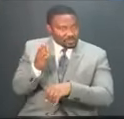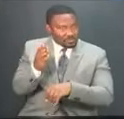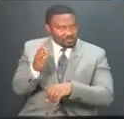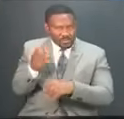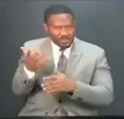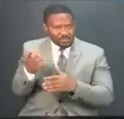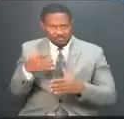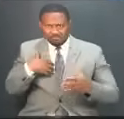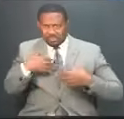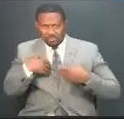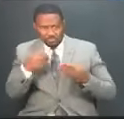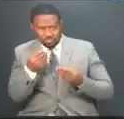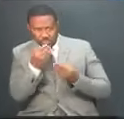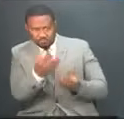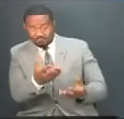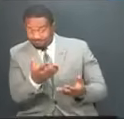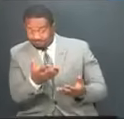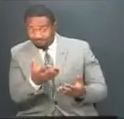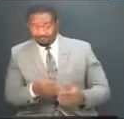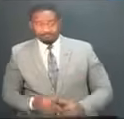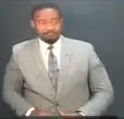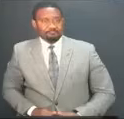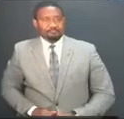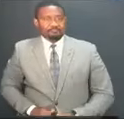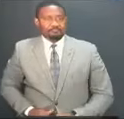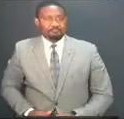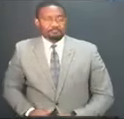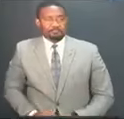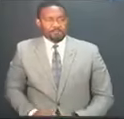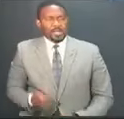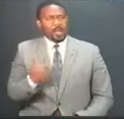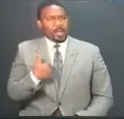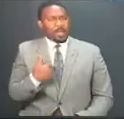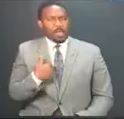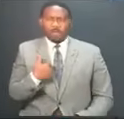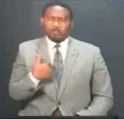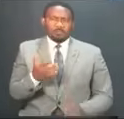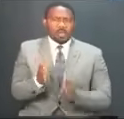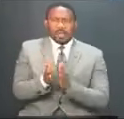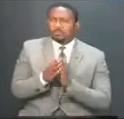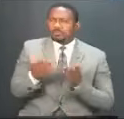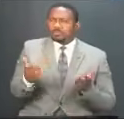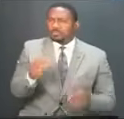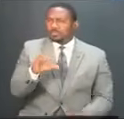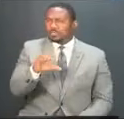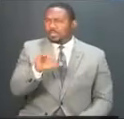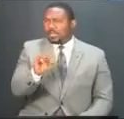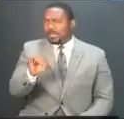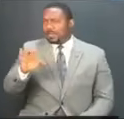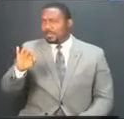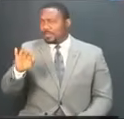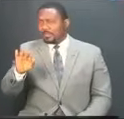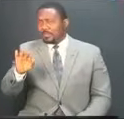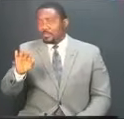lodged. So I called for CI 19 and CI